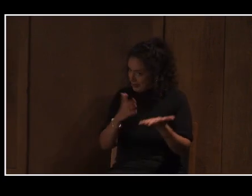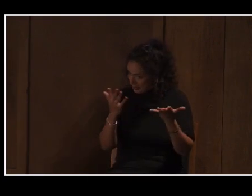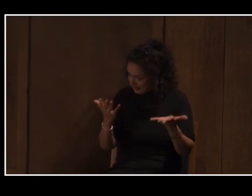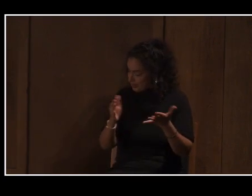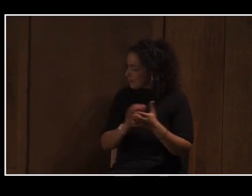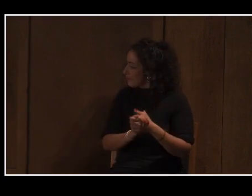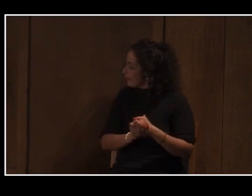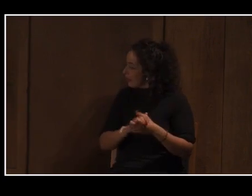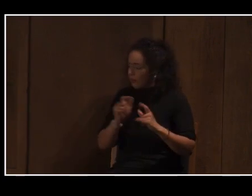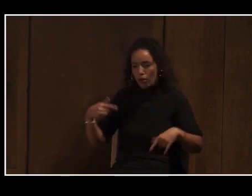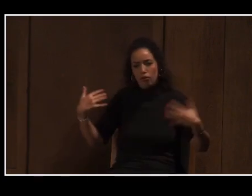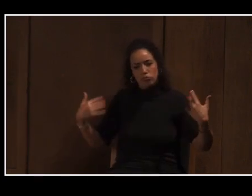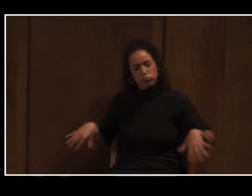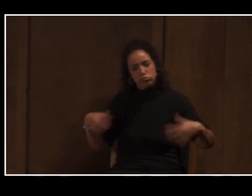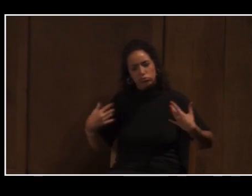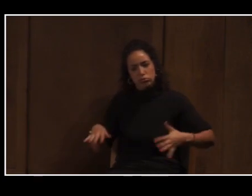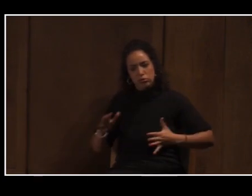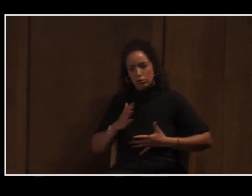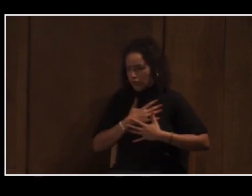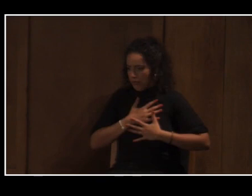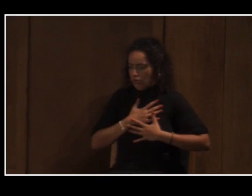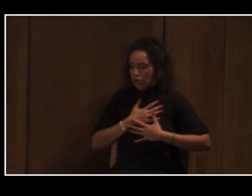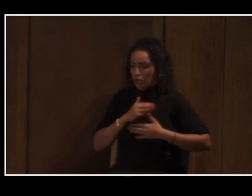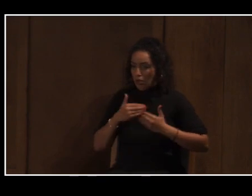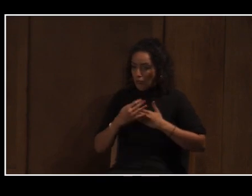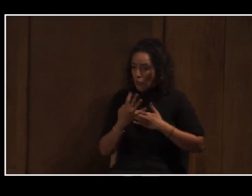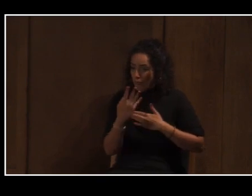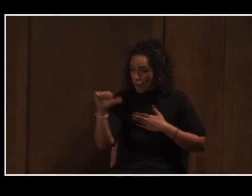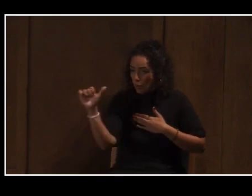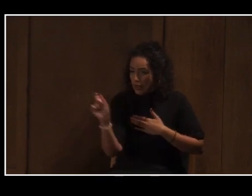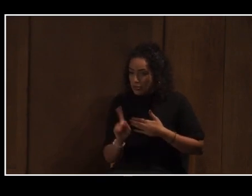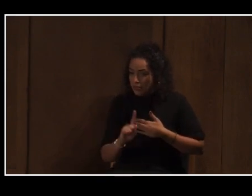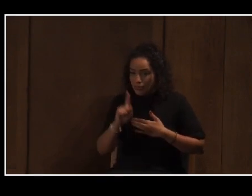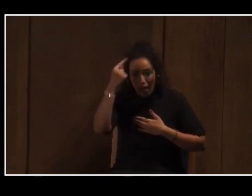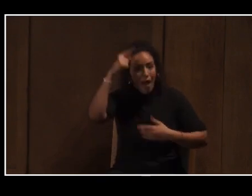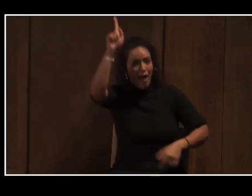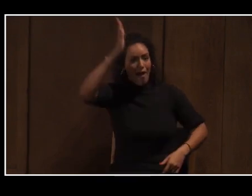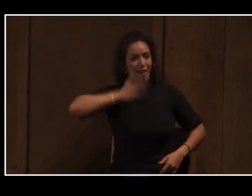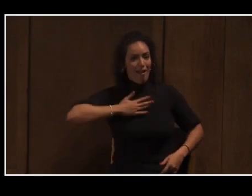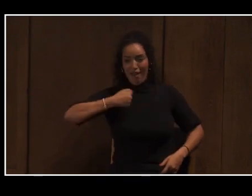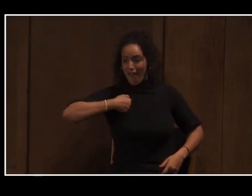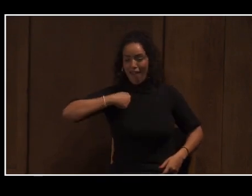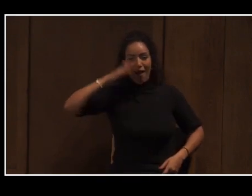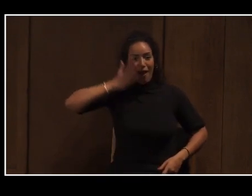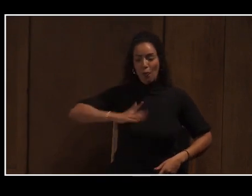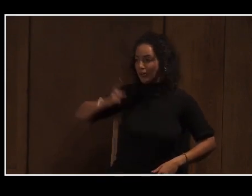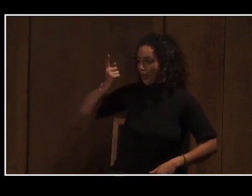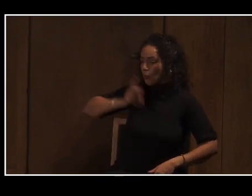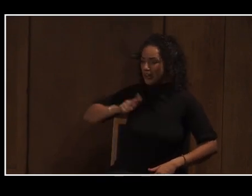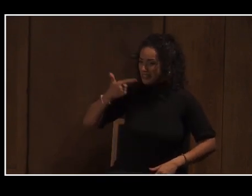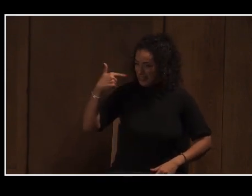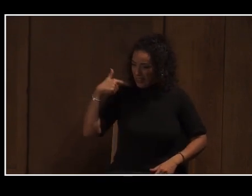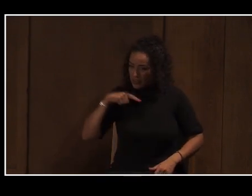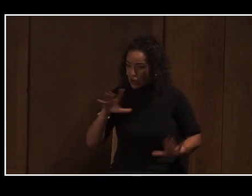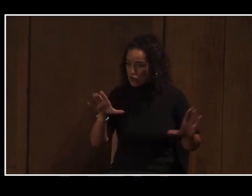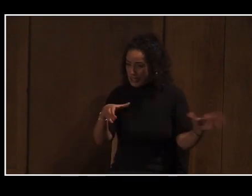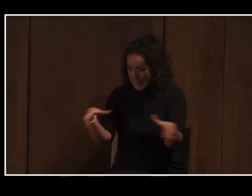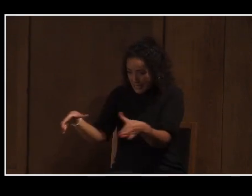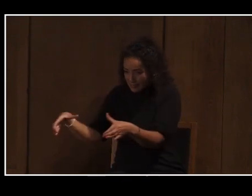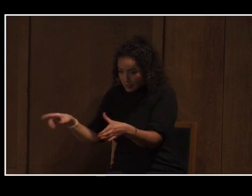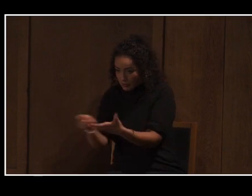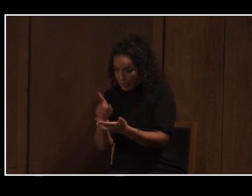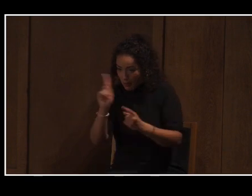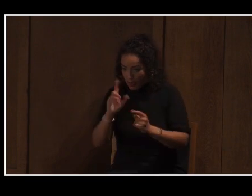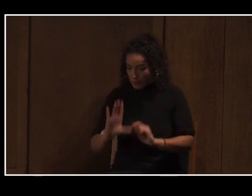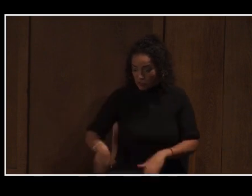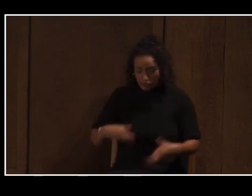big delight and surprise, we had more than 4,000 people signing up, more than 700 teams. Not an easy feat, because we actually found